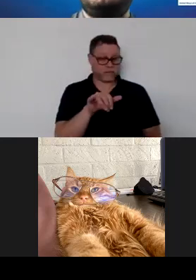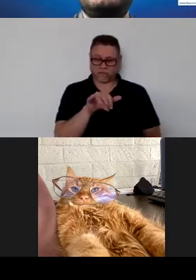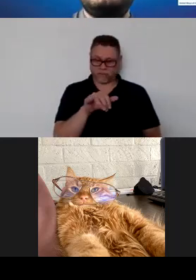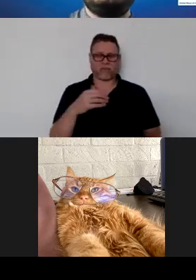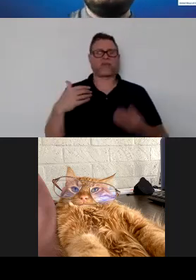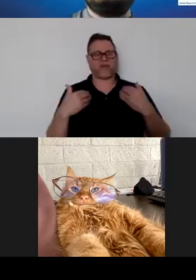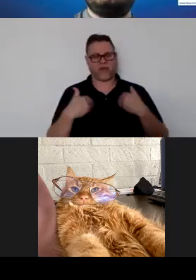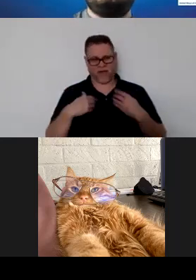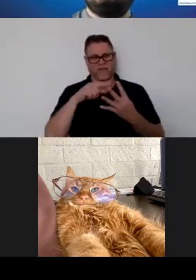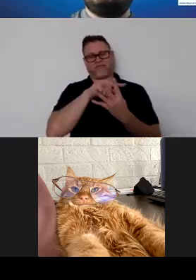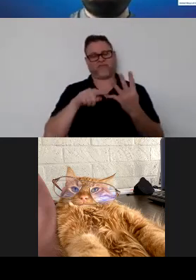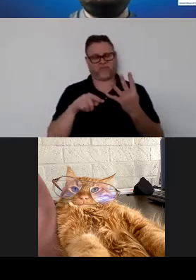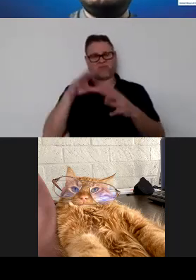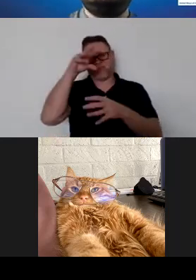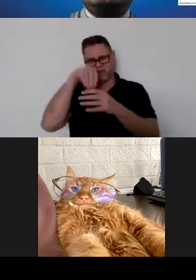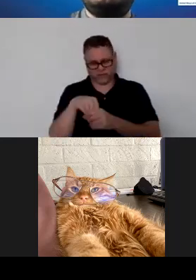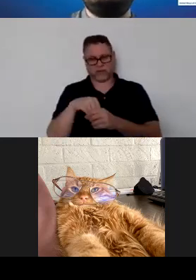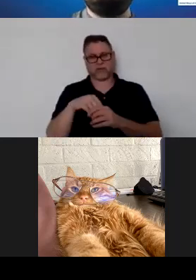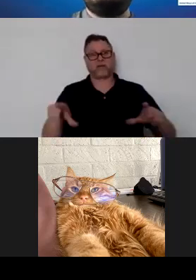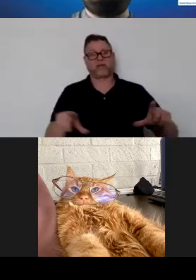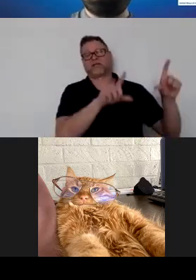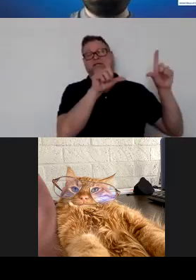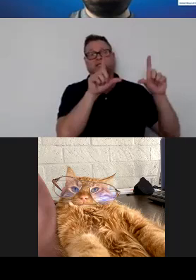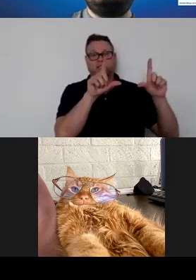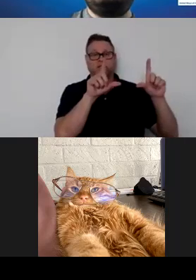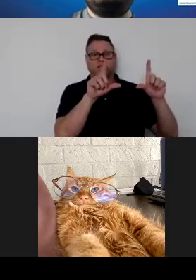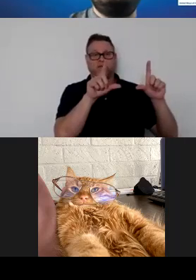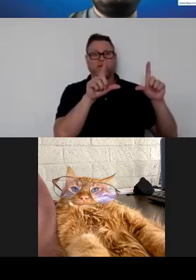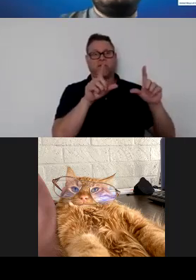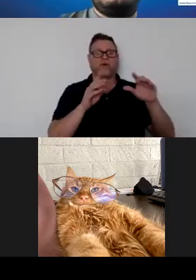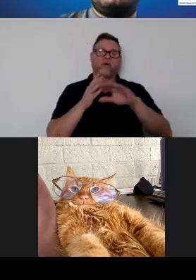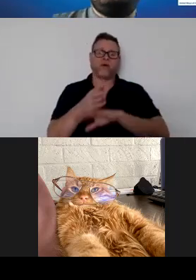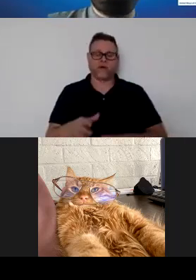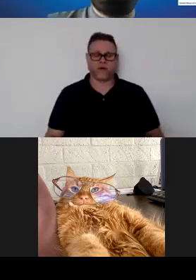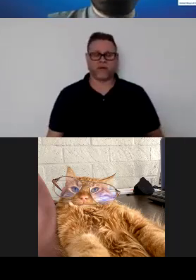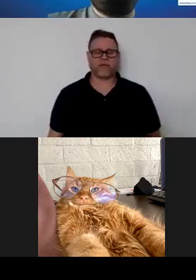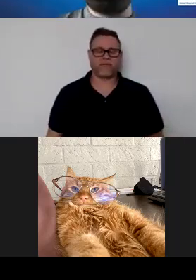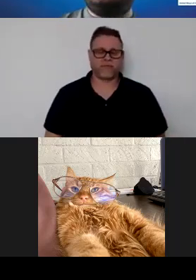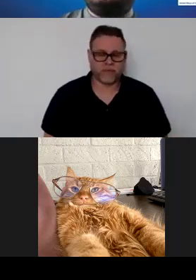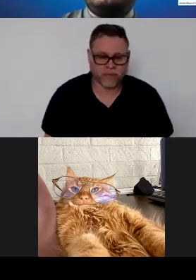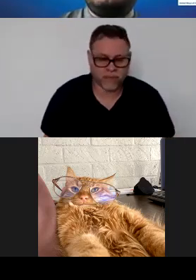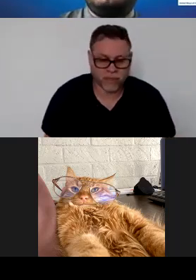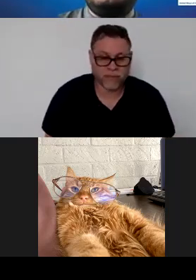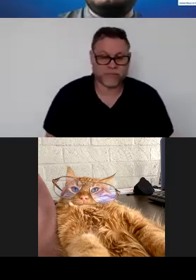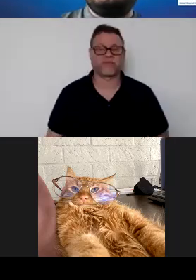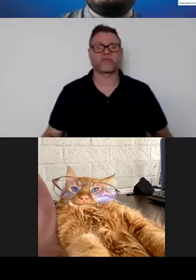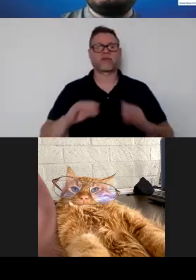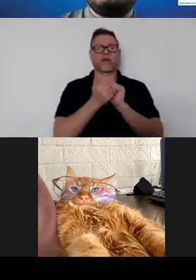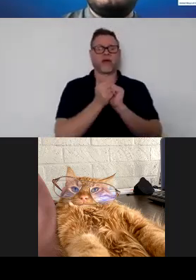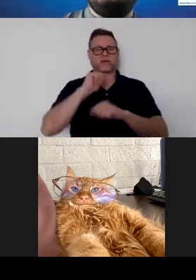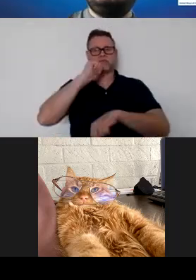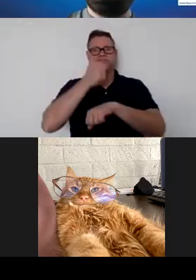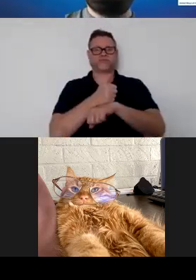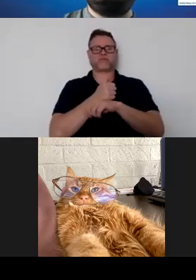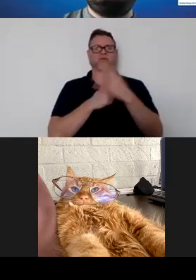critical pillars. So on this slide and the next, I'm going to be going over how one can implement the four pillars.